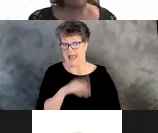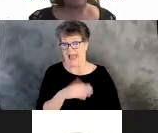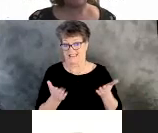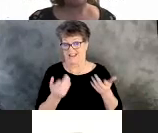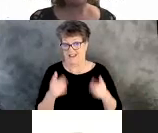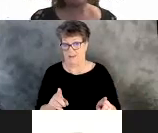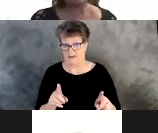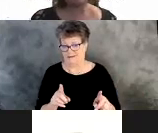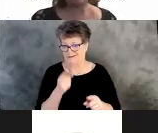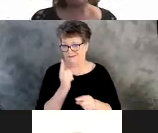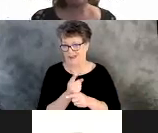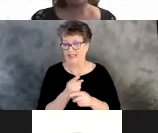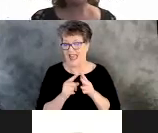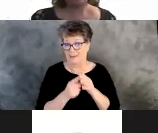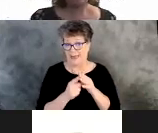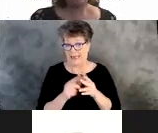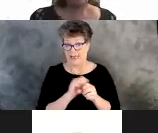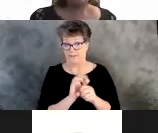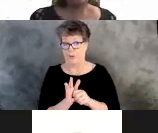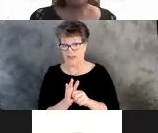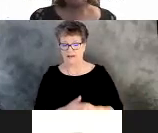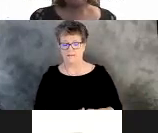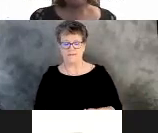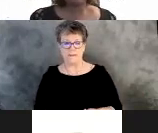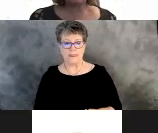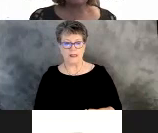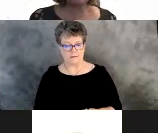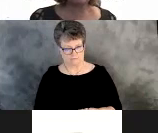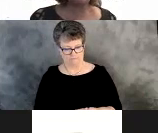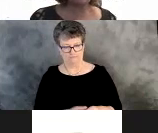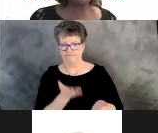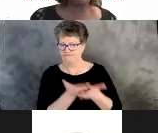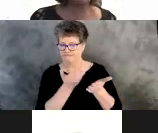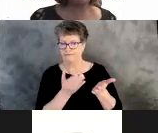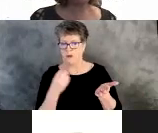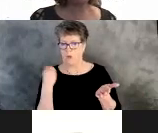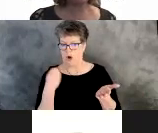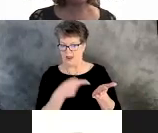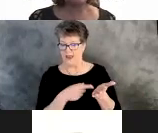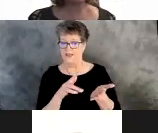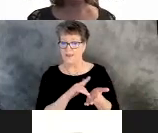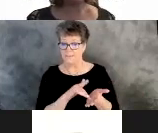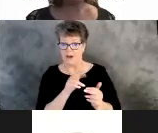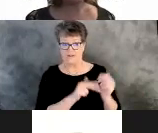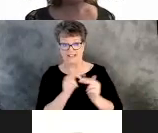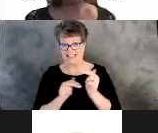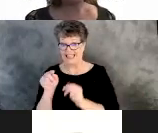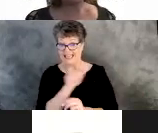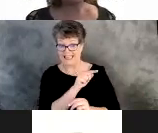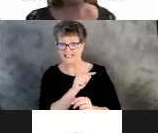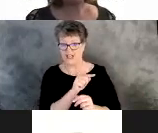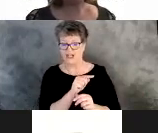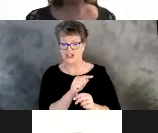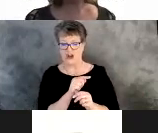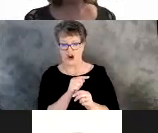like right at the beginning of COVID, there was evidence in Oregon that the medical facilities actually started rationing